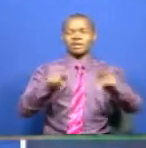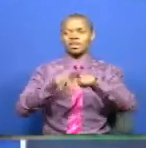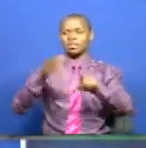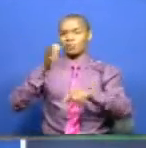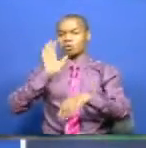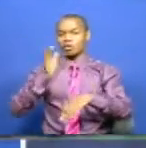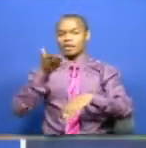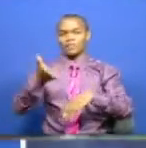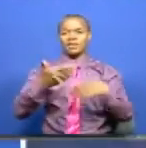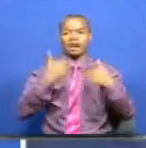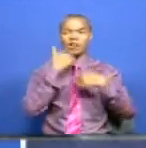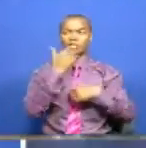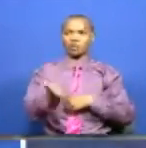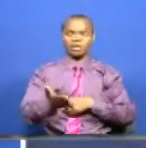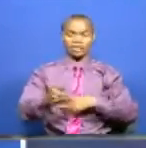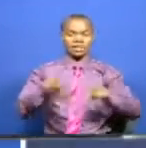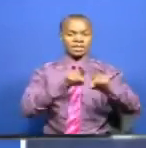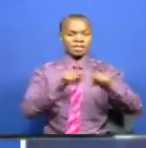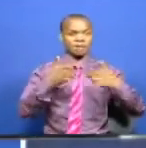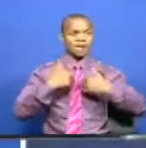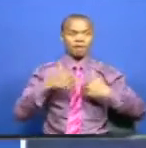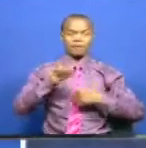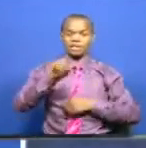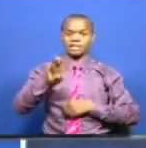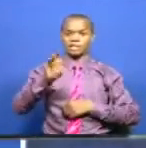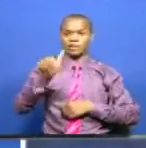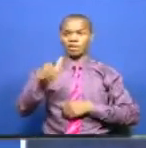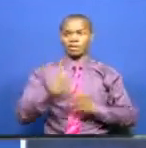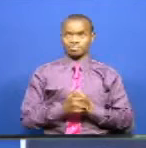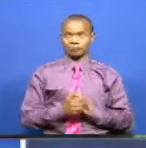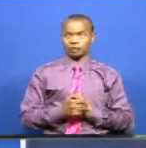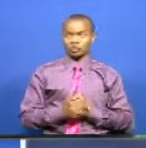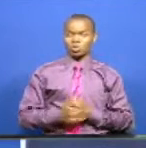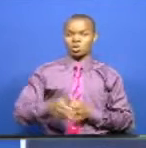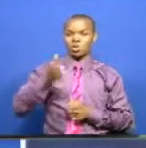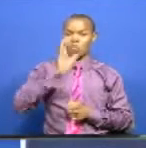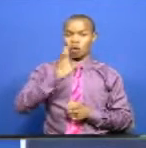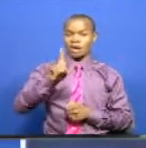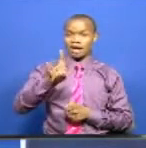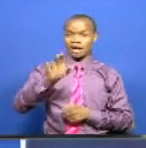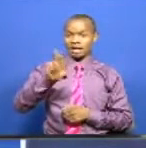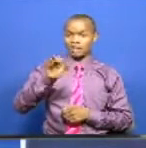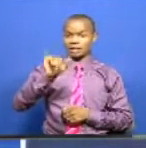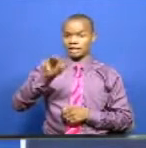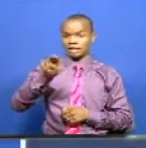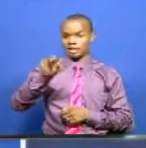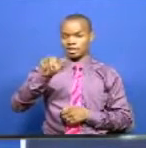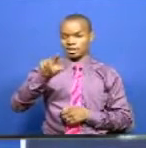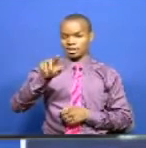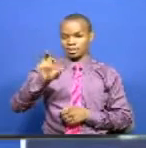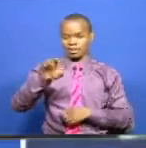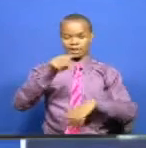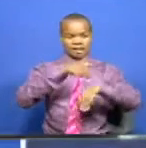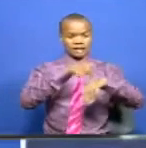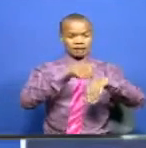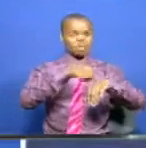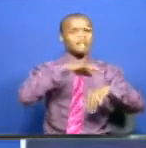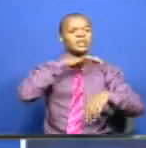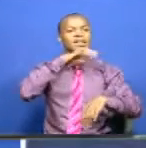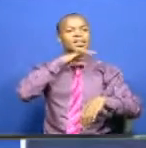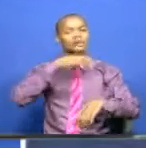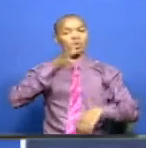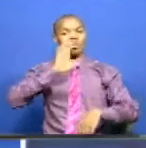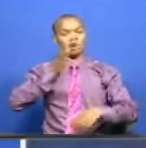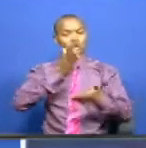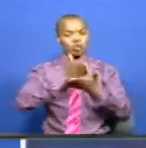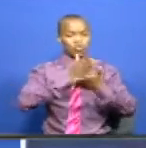is not available or there is no sewer. Water drainage, because once the waste goes to the biodigester, we have to treat it. Once we treat